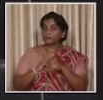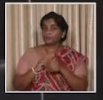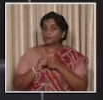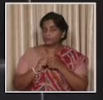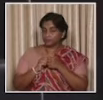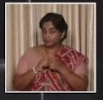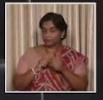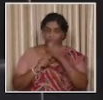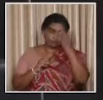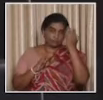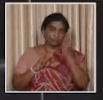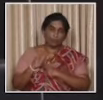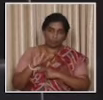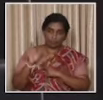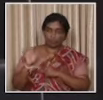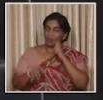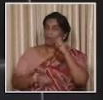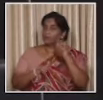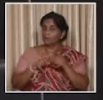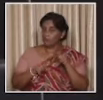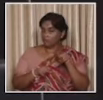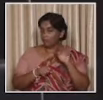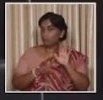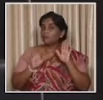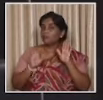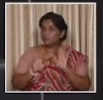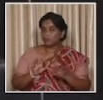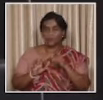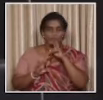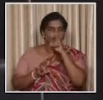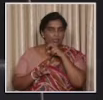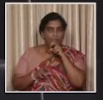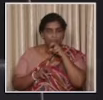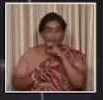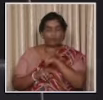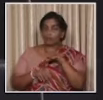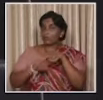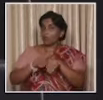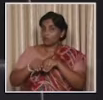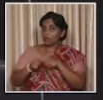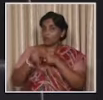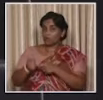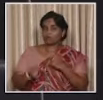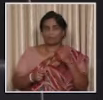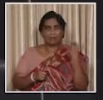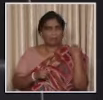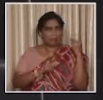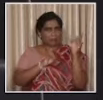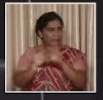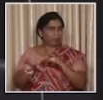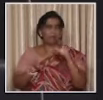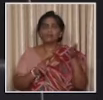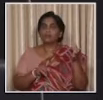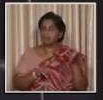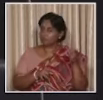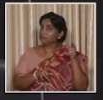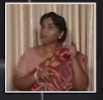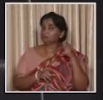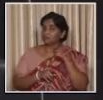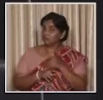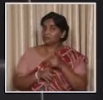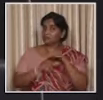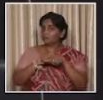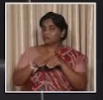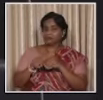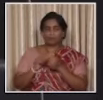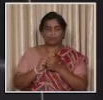Kilinochi farmers, their own brothers, refused saying that we need that water for our own cultivation purposes. So this